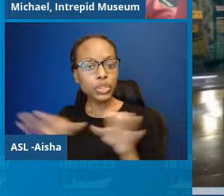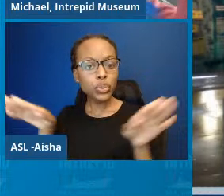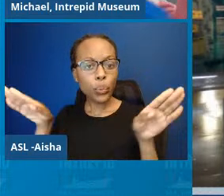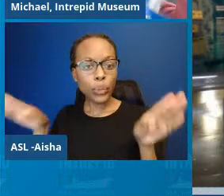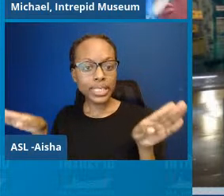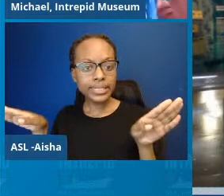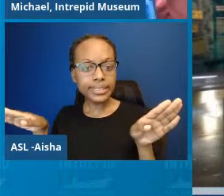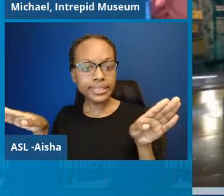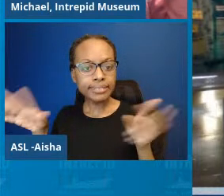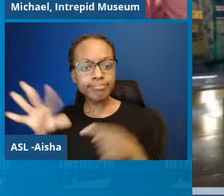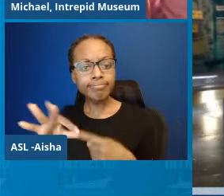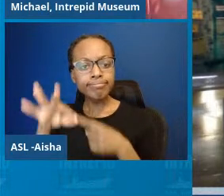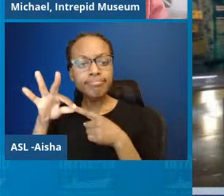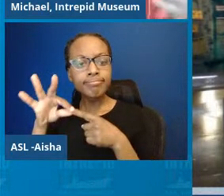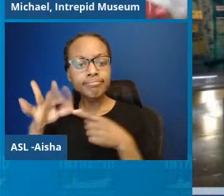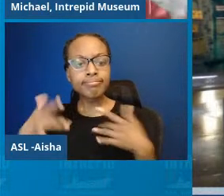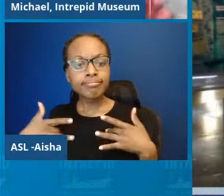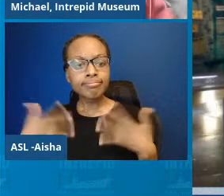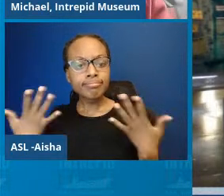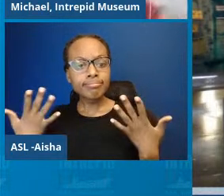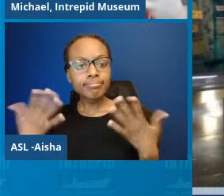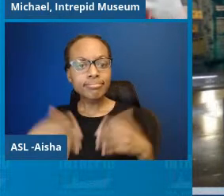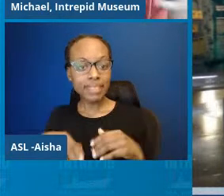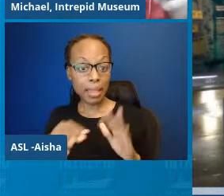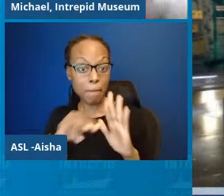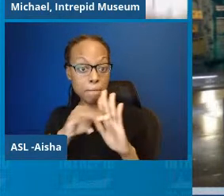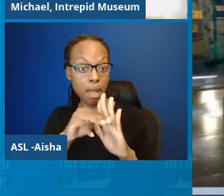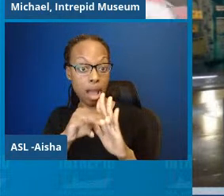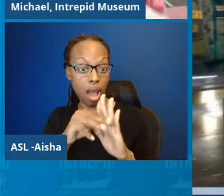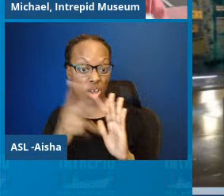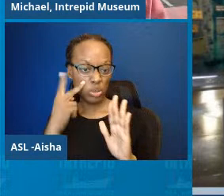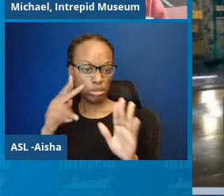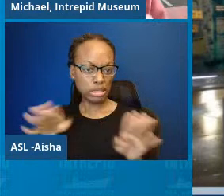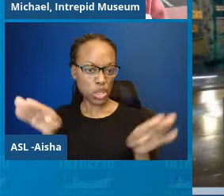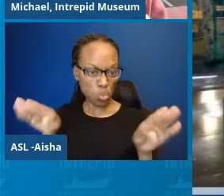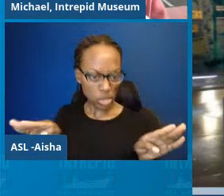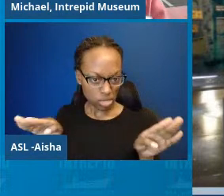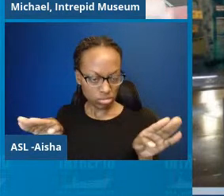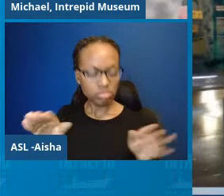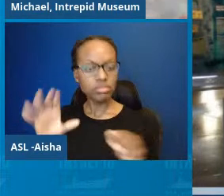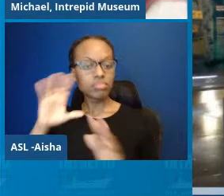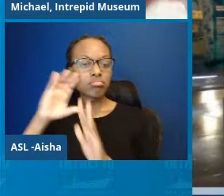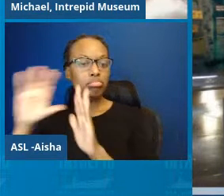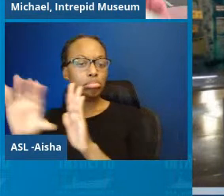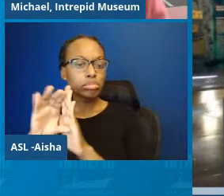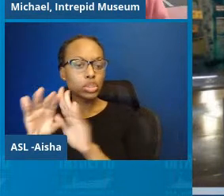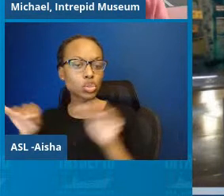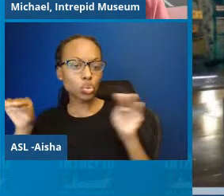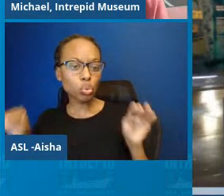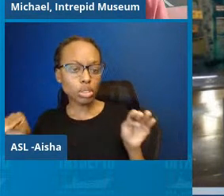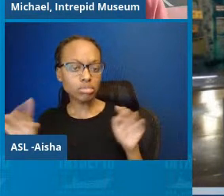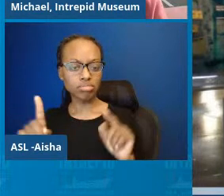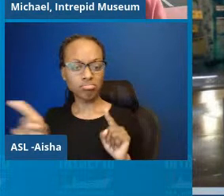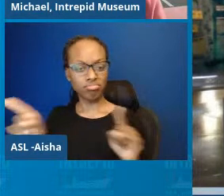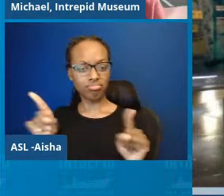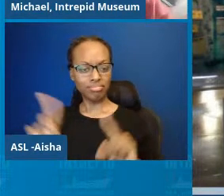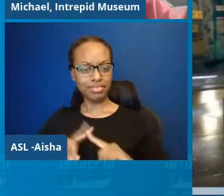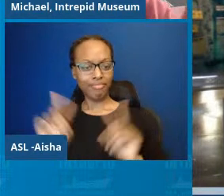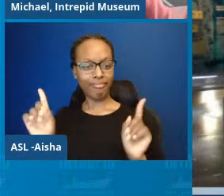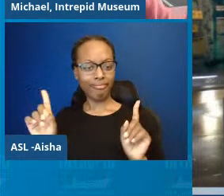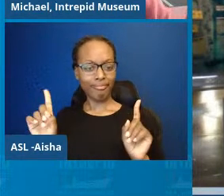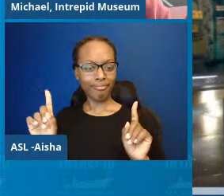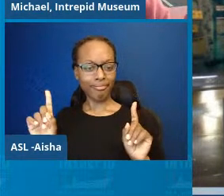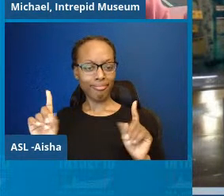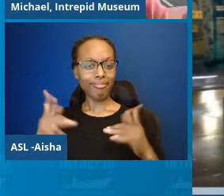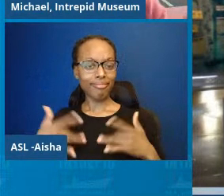wings of this model compared to the wings of the plane sitting inside the hangar deck, which